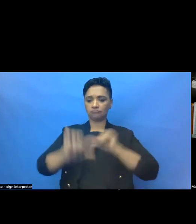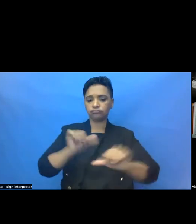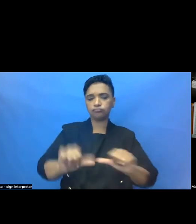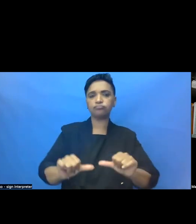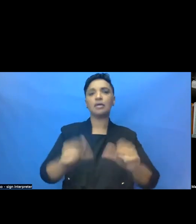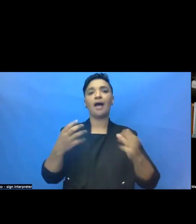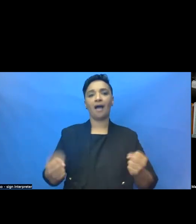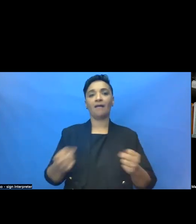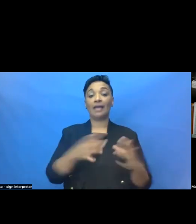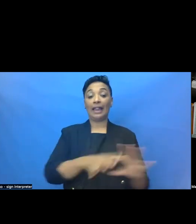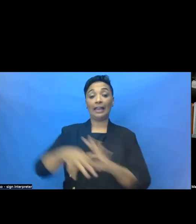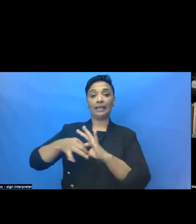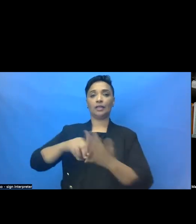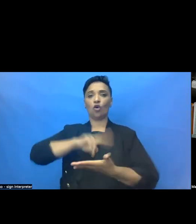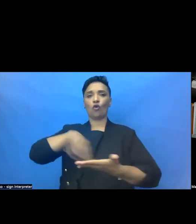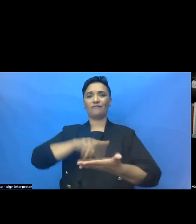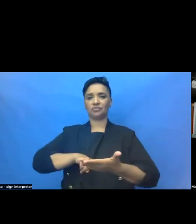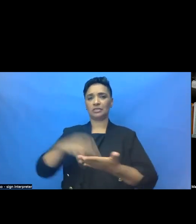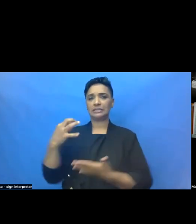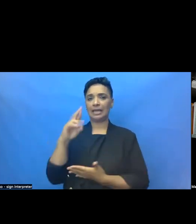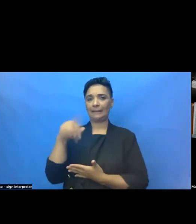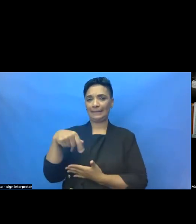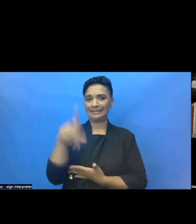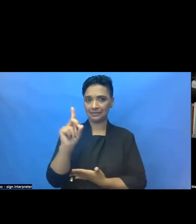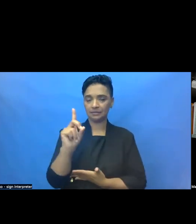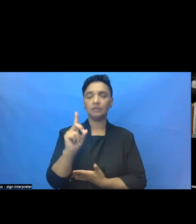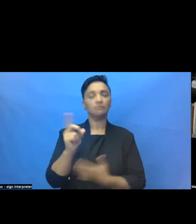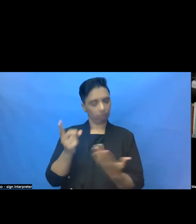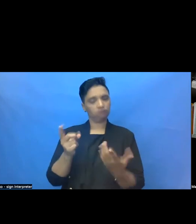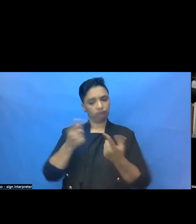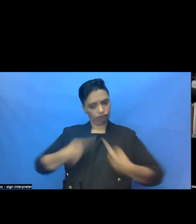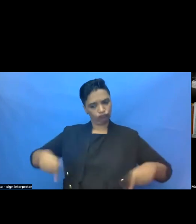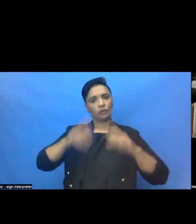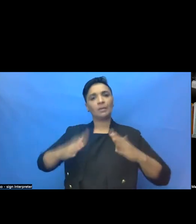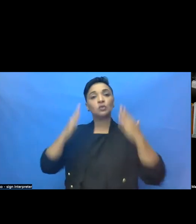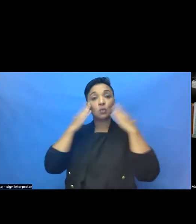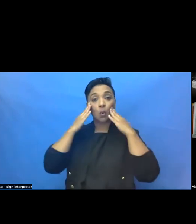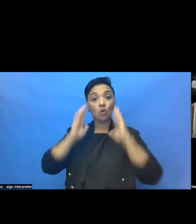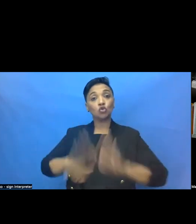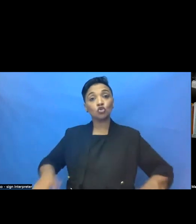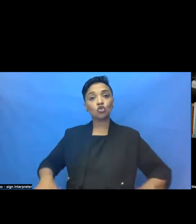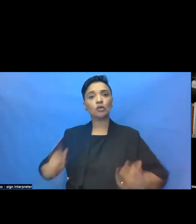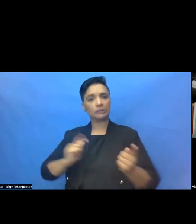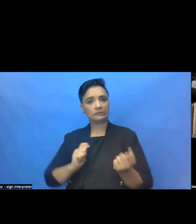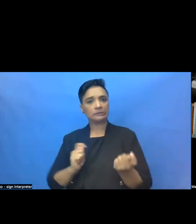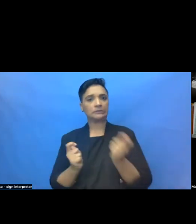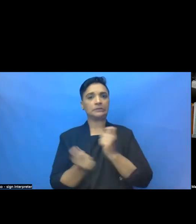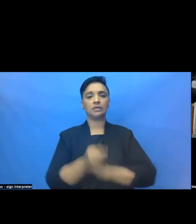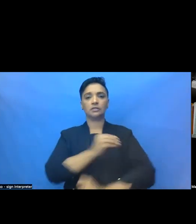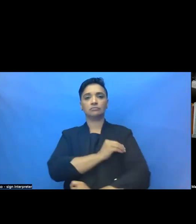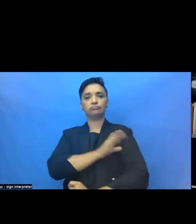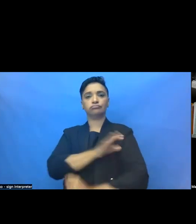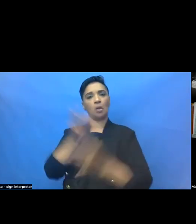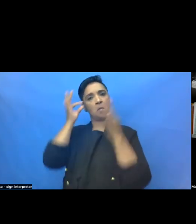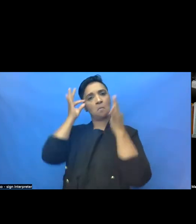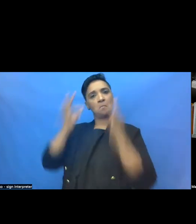the UNCRPD, humanitarian actors must recognise the evolving capacities of children with disabilities, and their